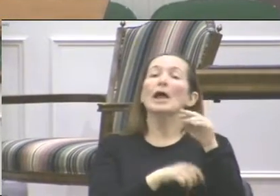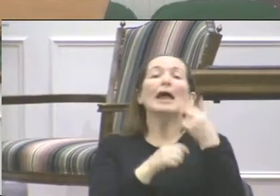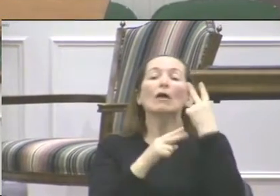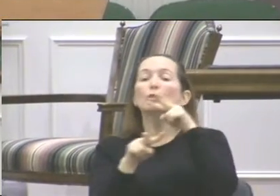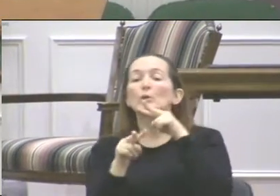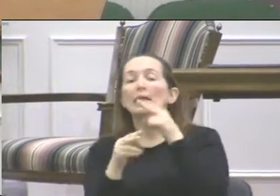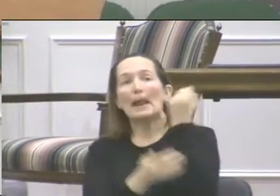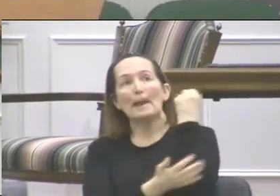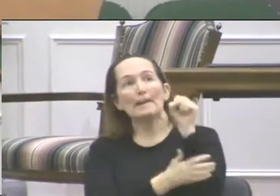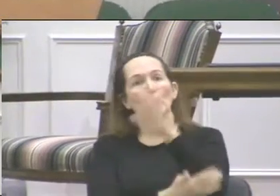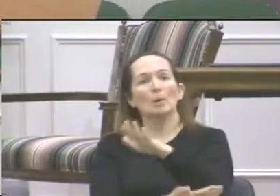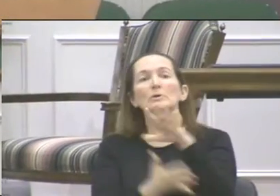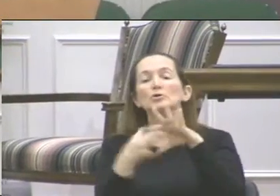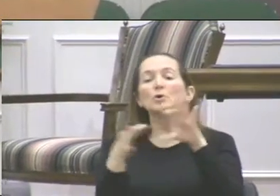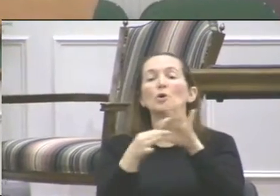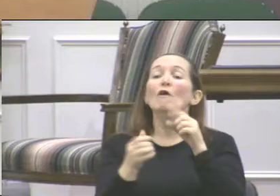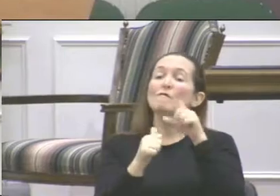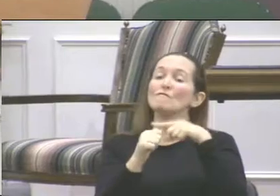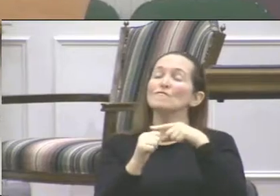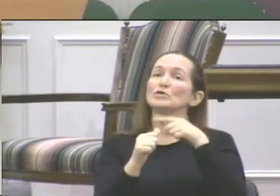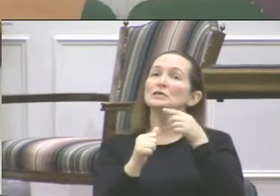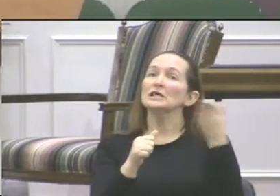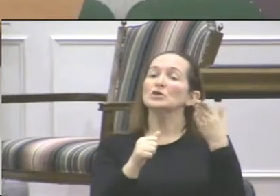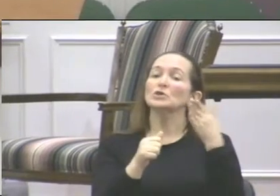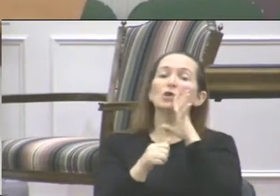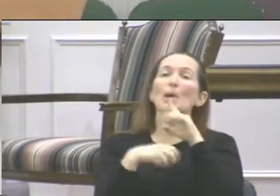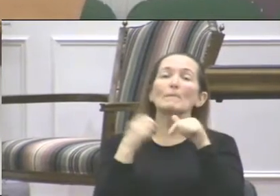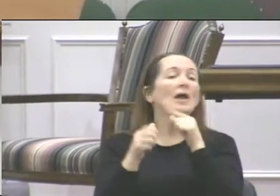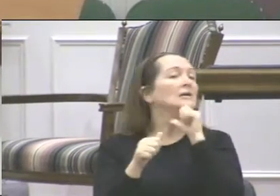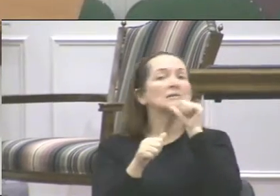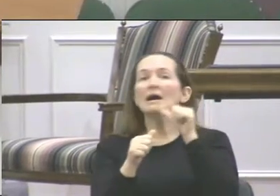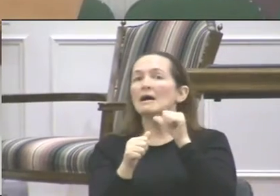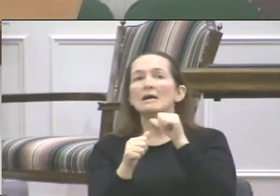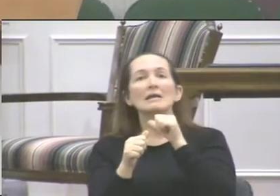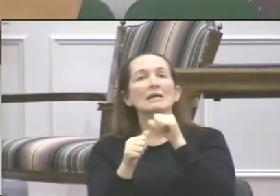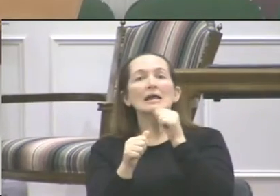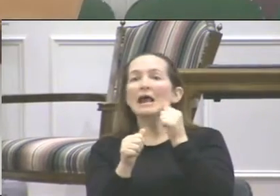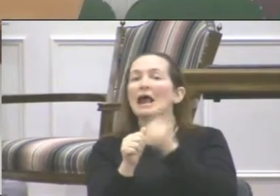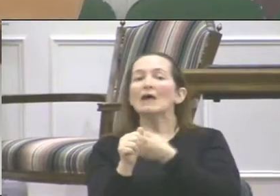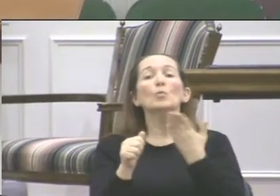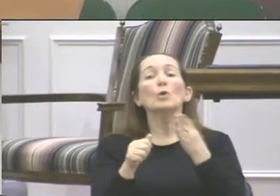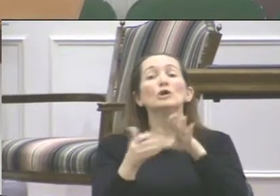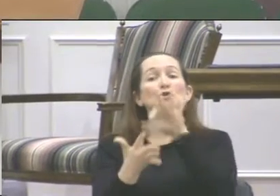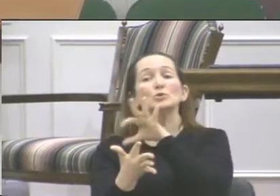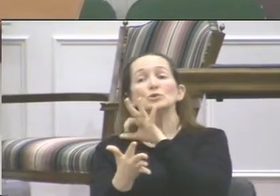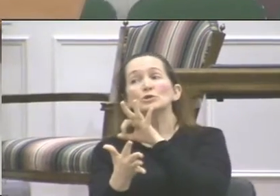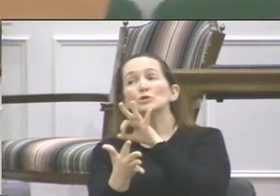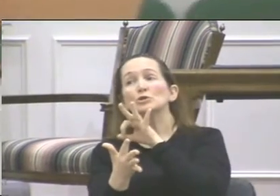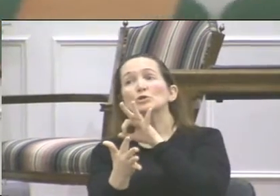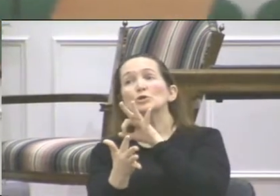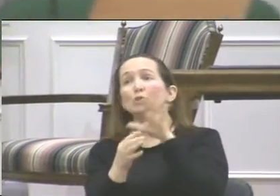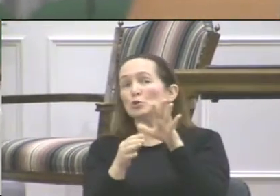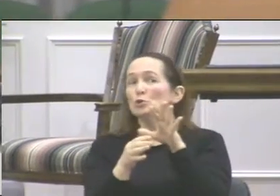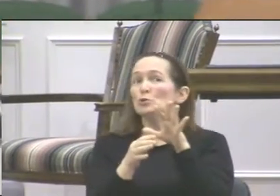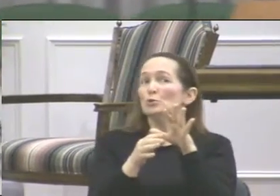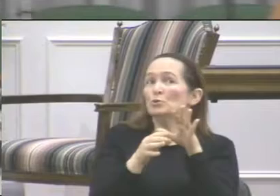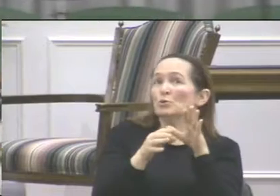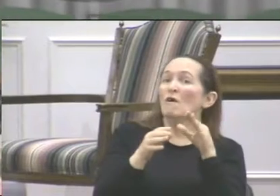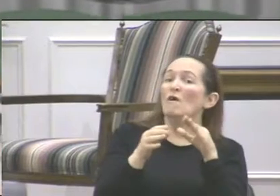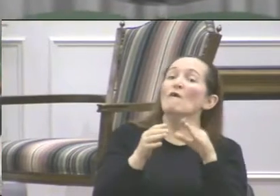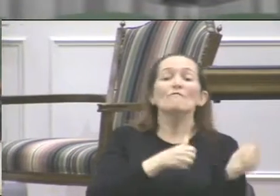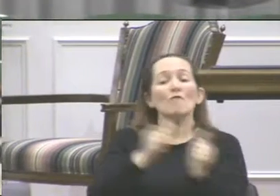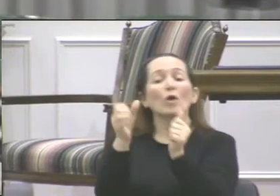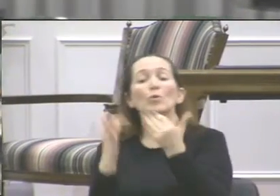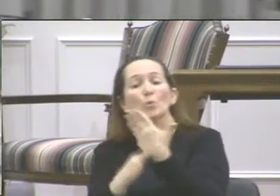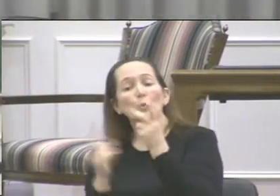want us to talk about is not everyone chooses to fulfill the call on their lives. Not